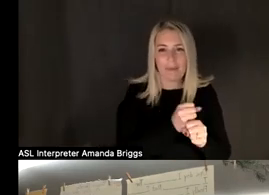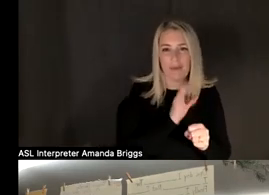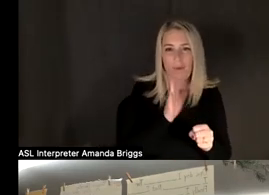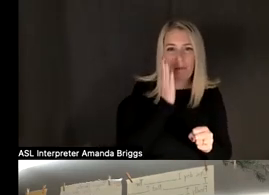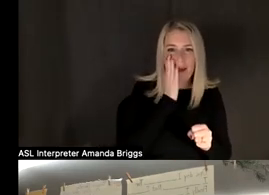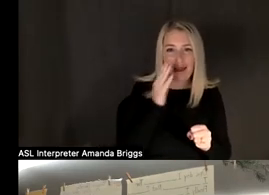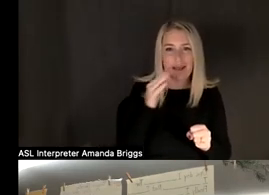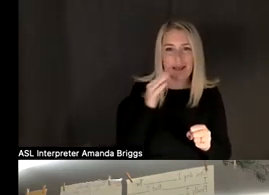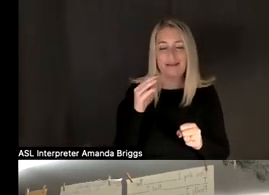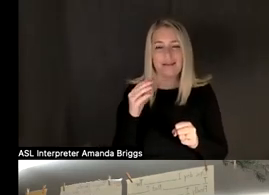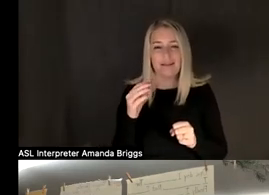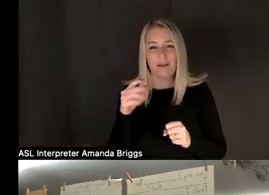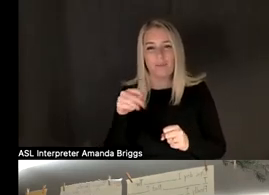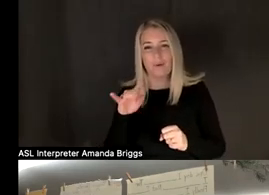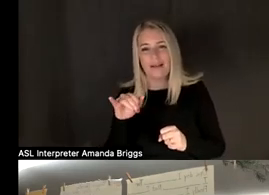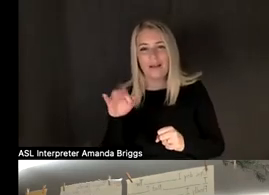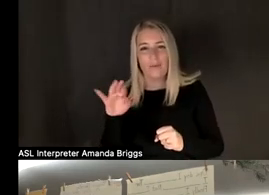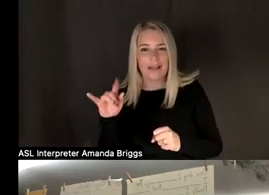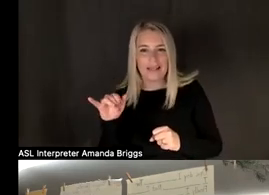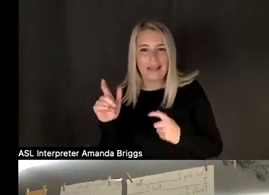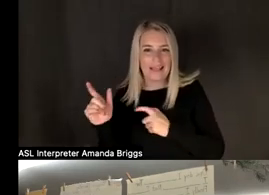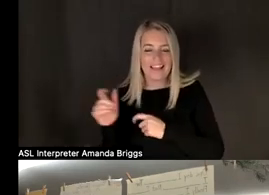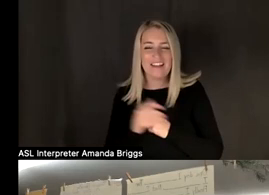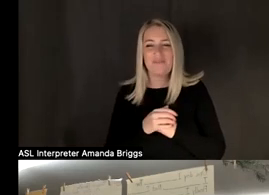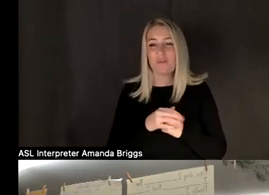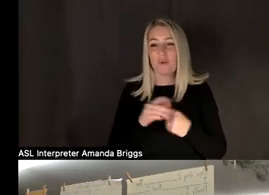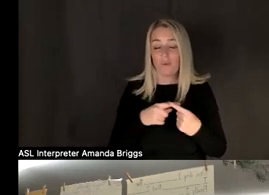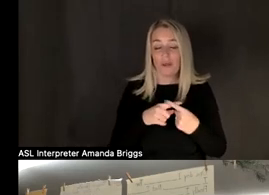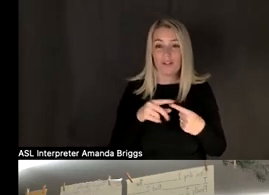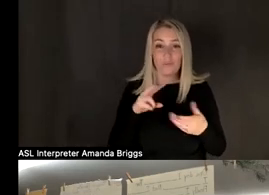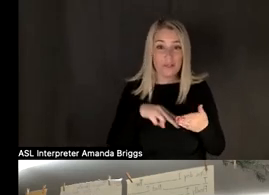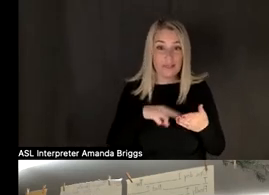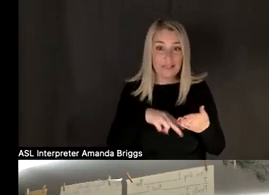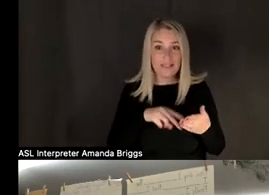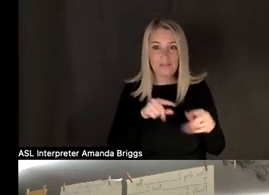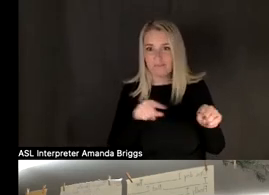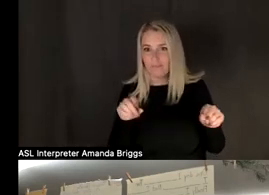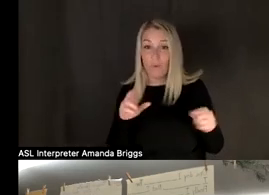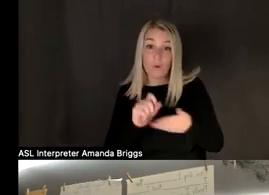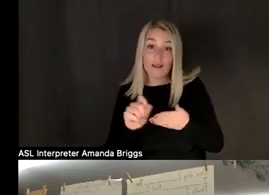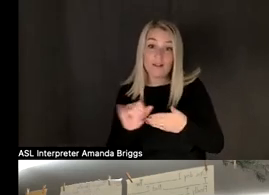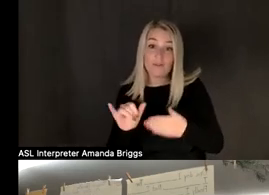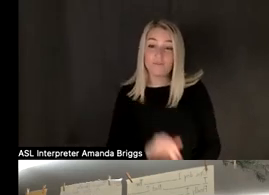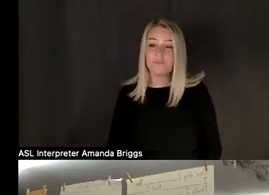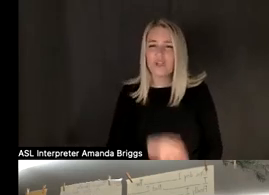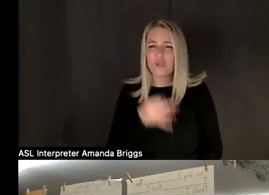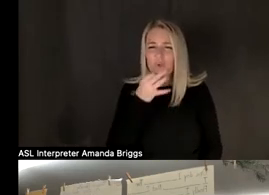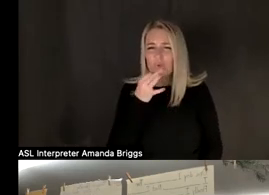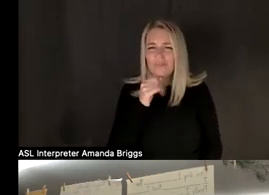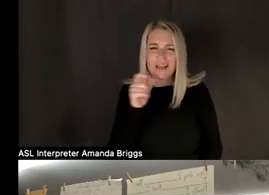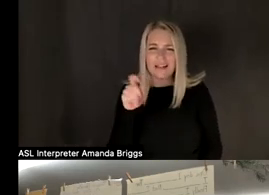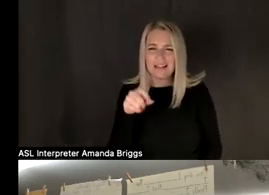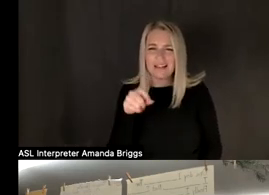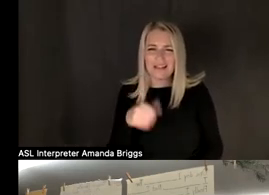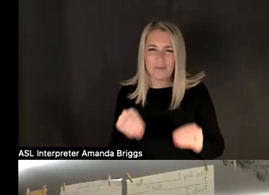they could just go like this, and writing as well. And pretty soon they won't need it anymore. You know, it's just like, it's a